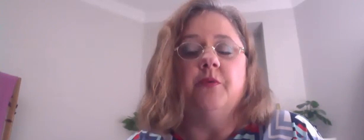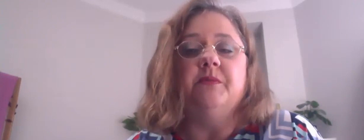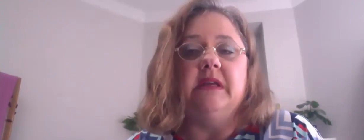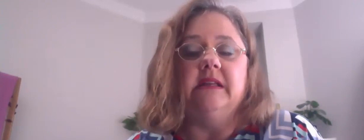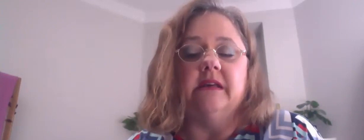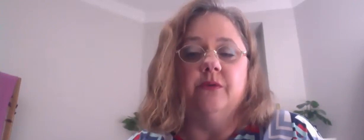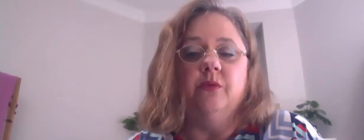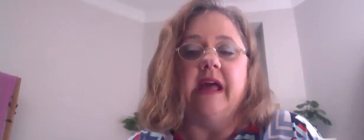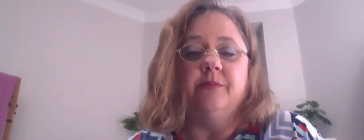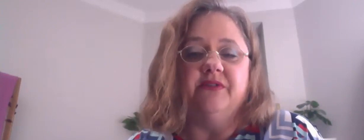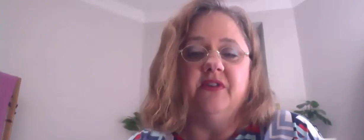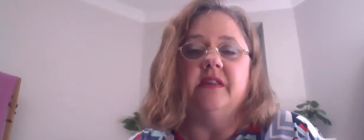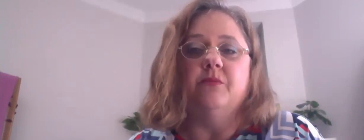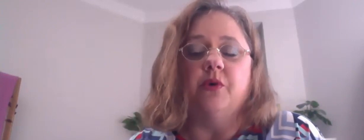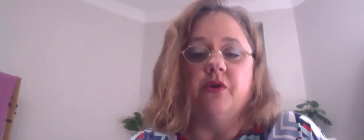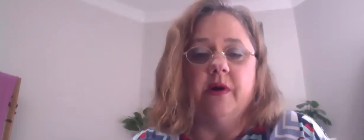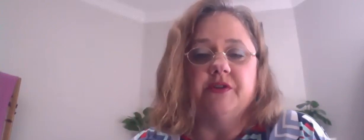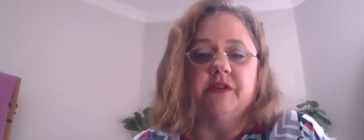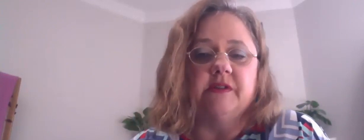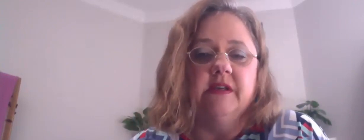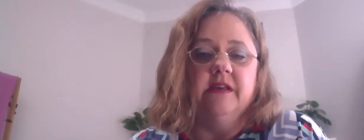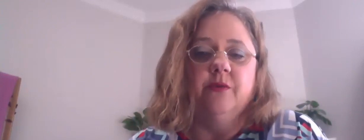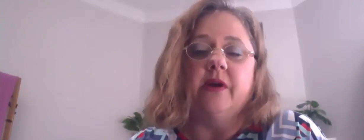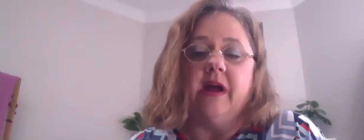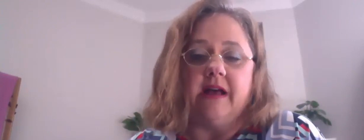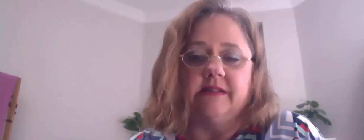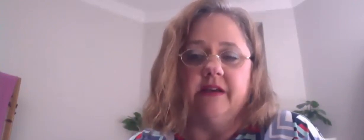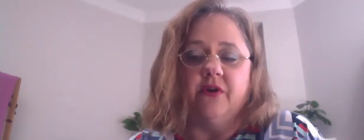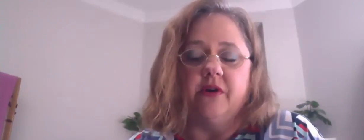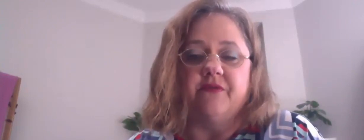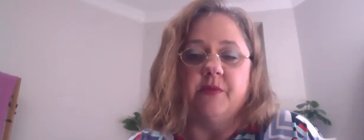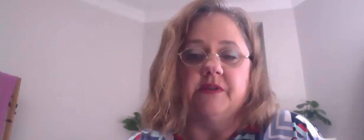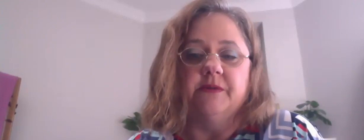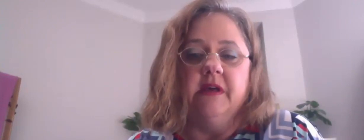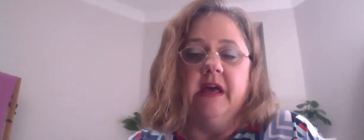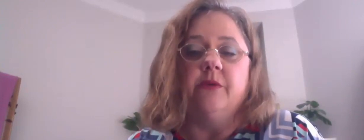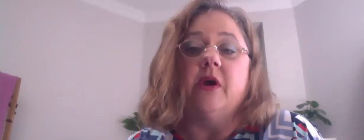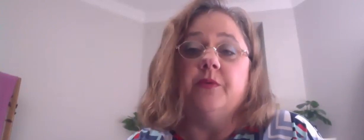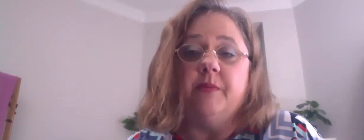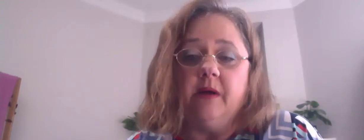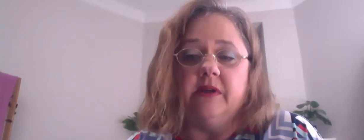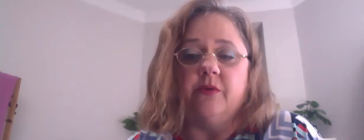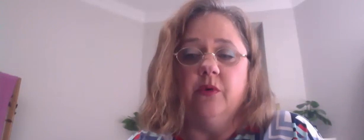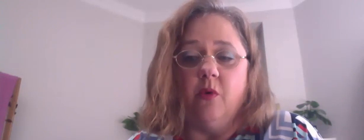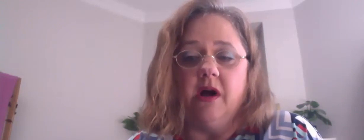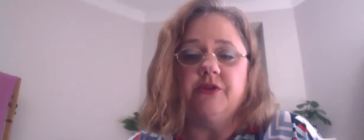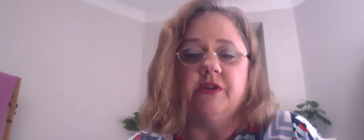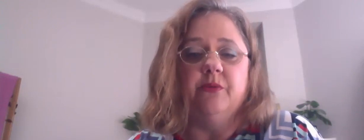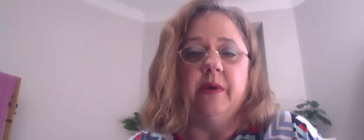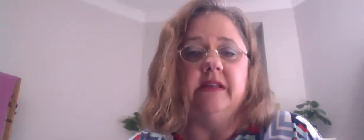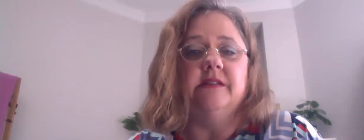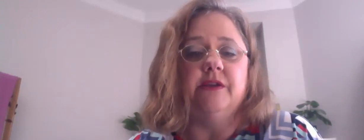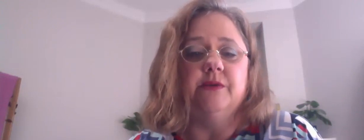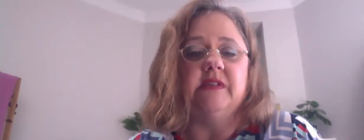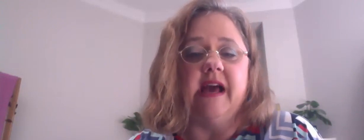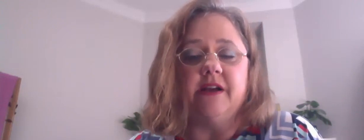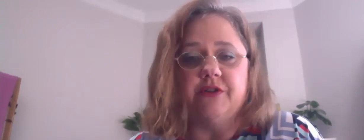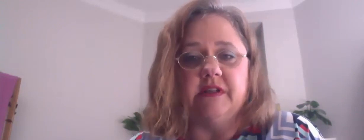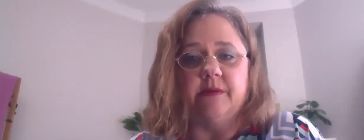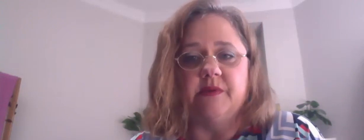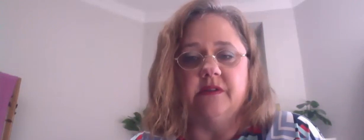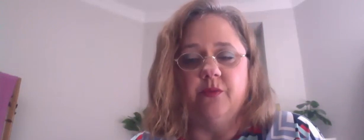We hope the media will amplify the important questions that we are asking of our government. And we hope the public will watch and be ready to use